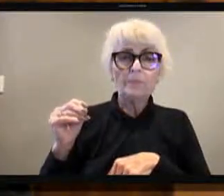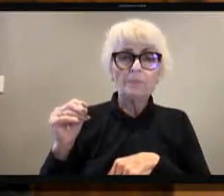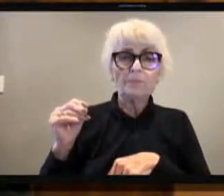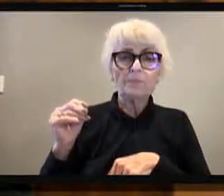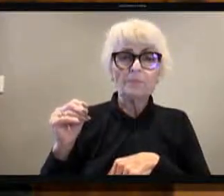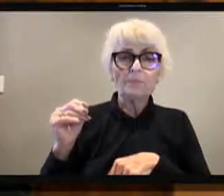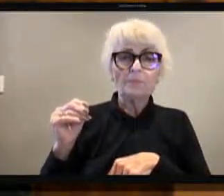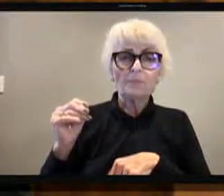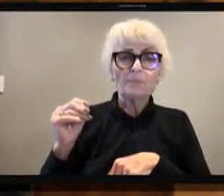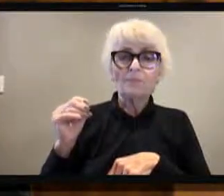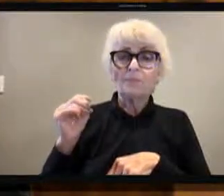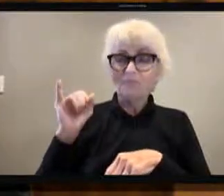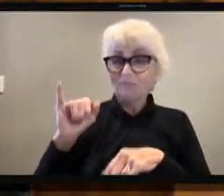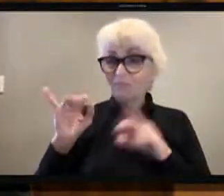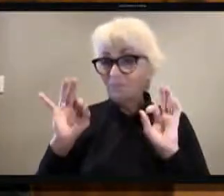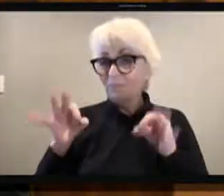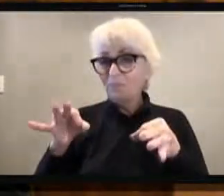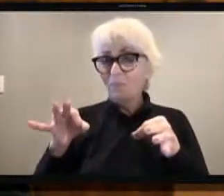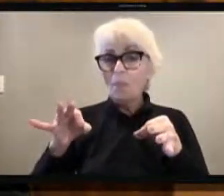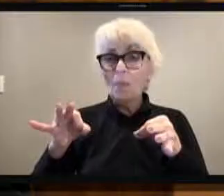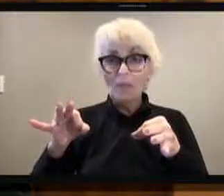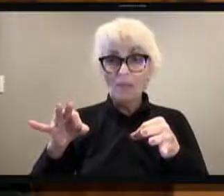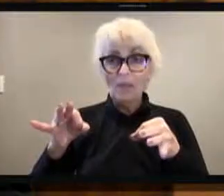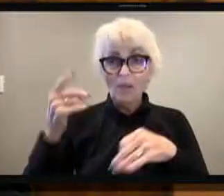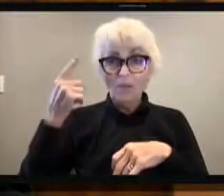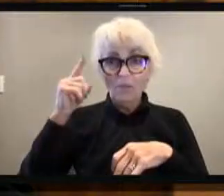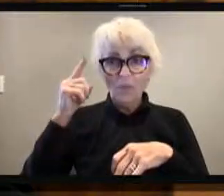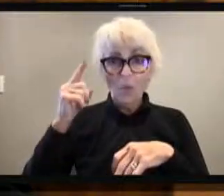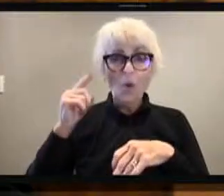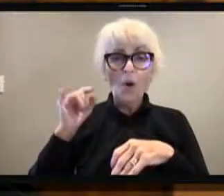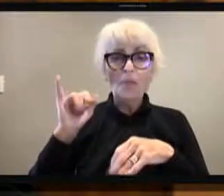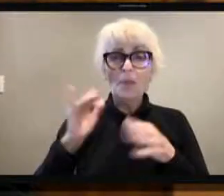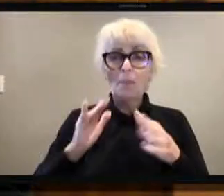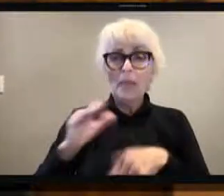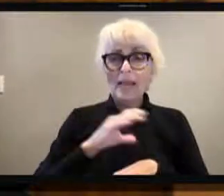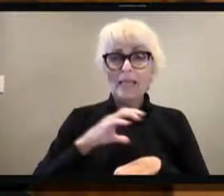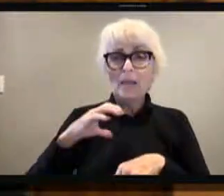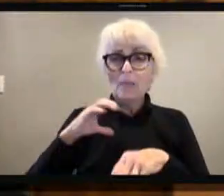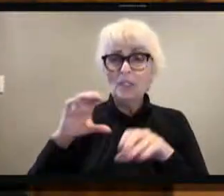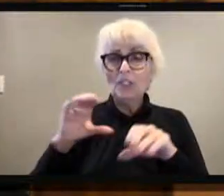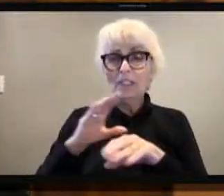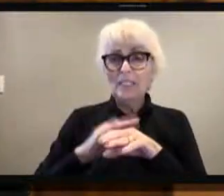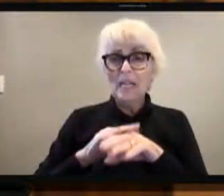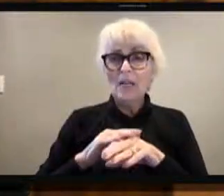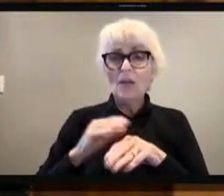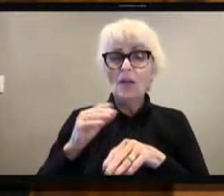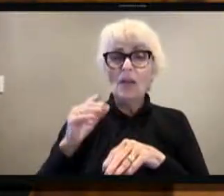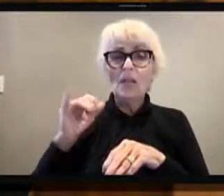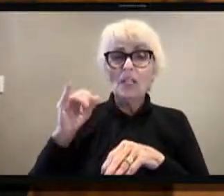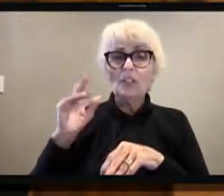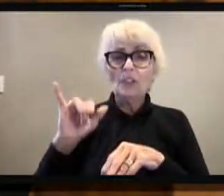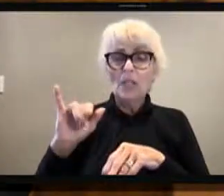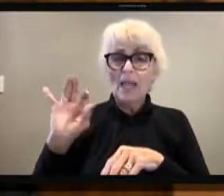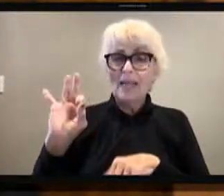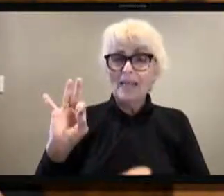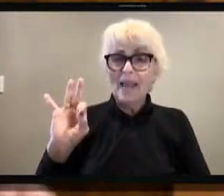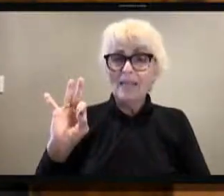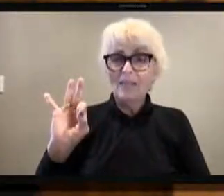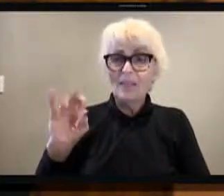the determination for the Planning Commission was done on July 9th, 2024.